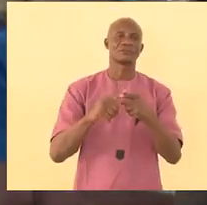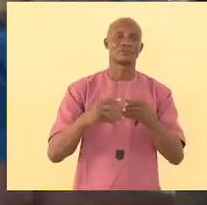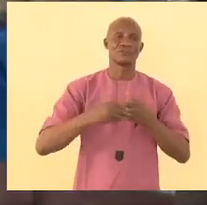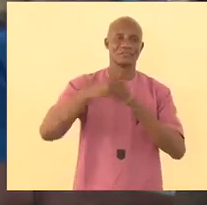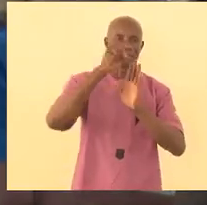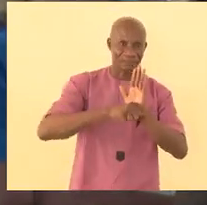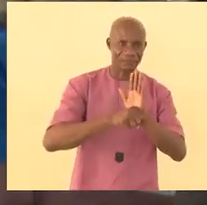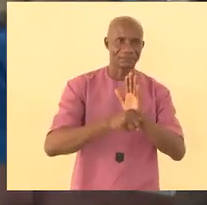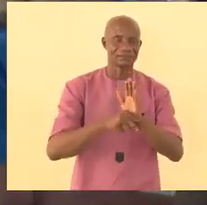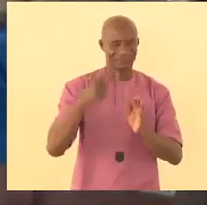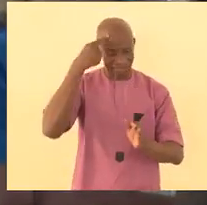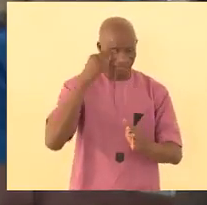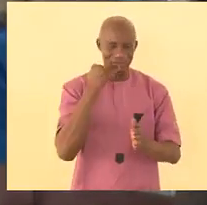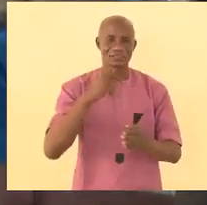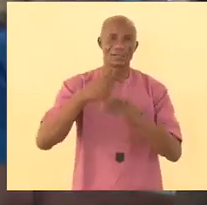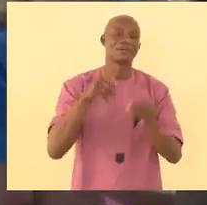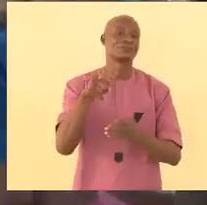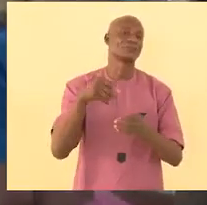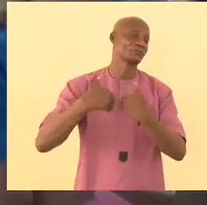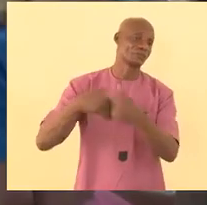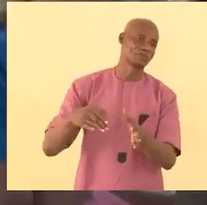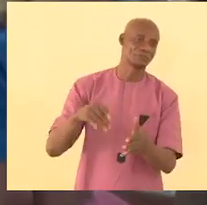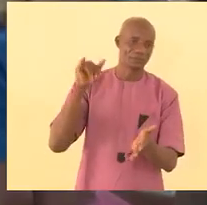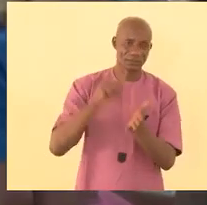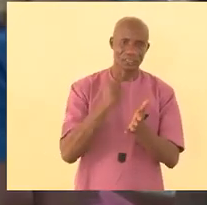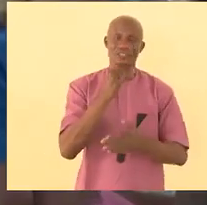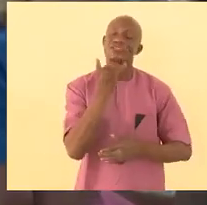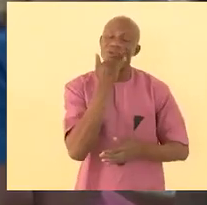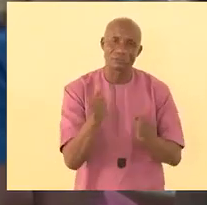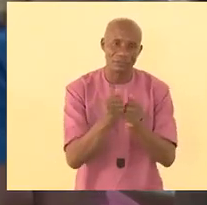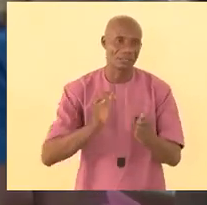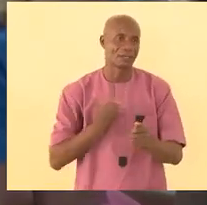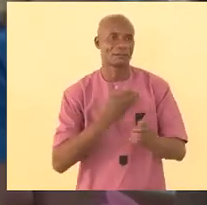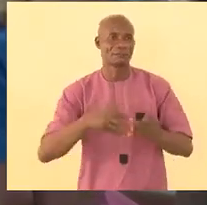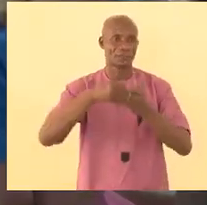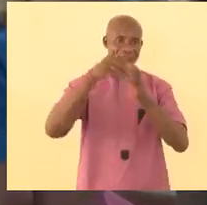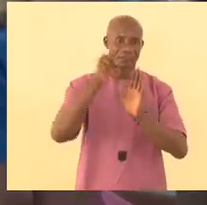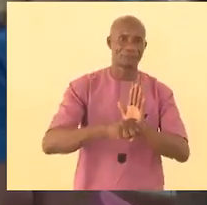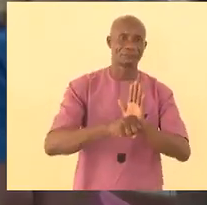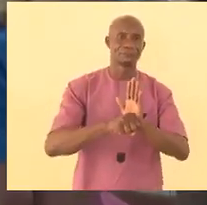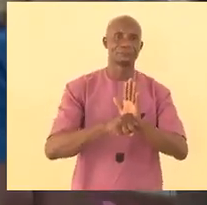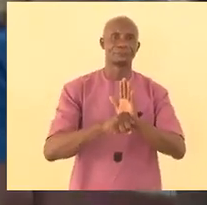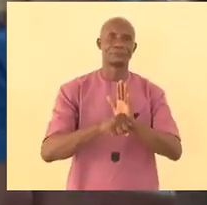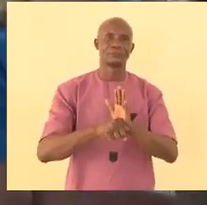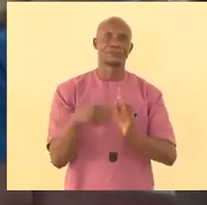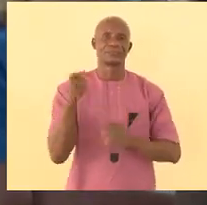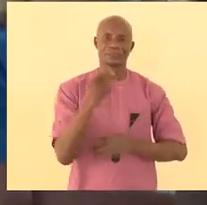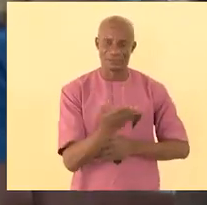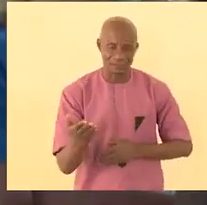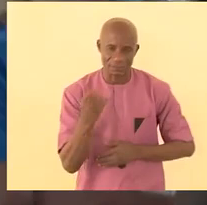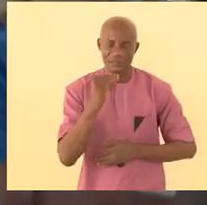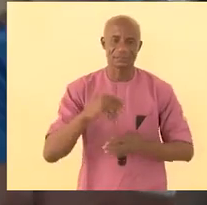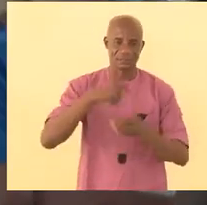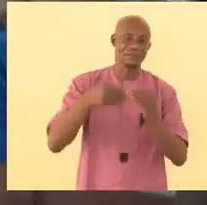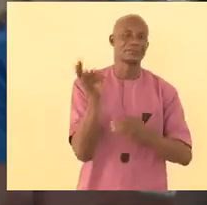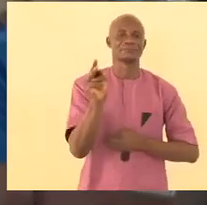position, you think it's about you, then you've lost it. And that is what is wrong with our Nigerian leaders. They think it's about them and not the